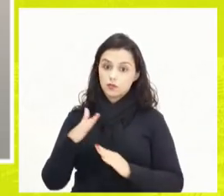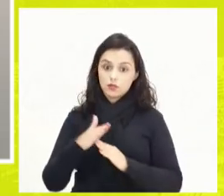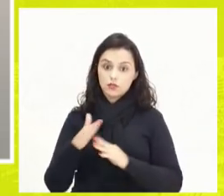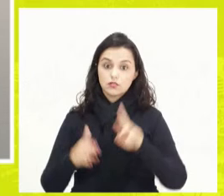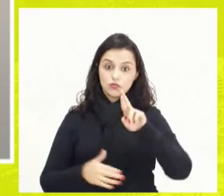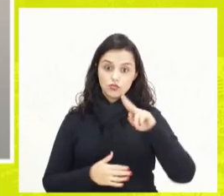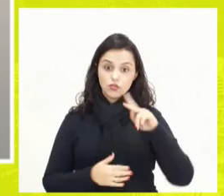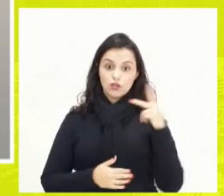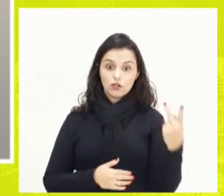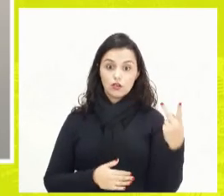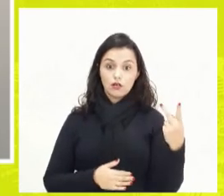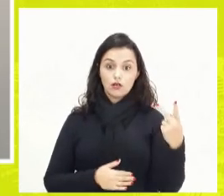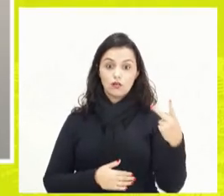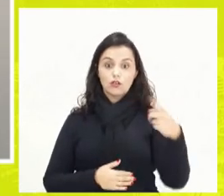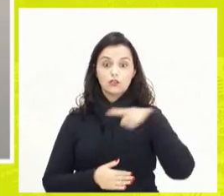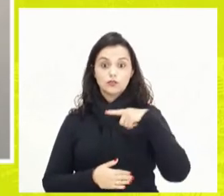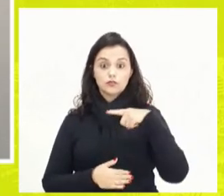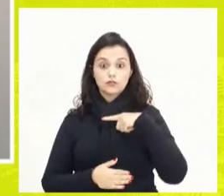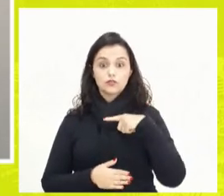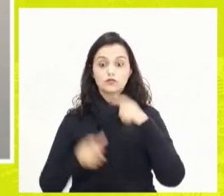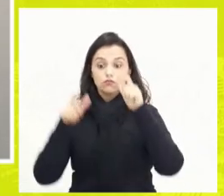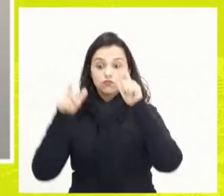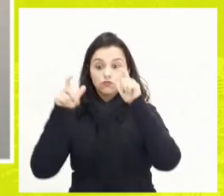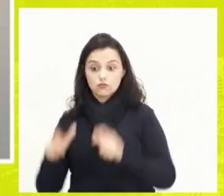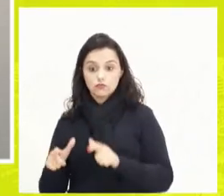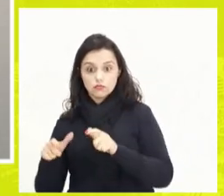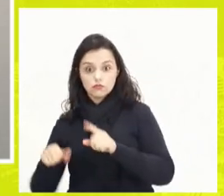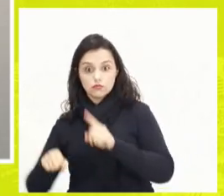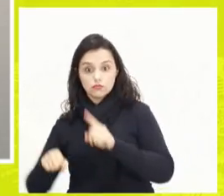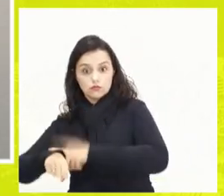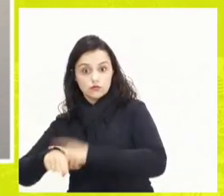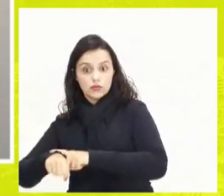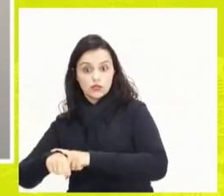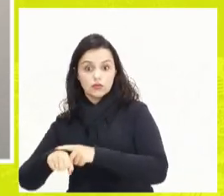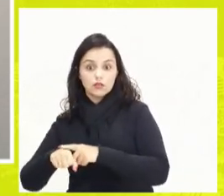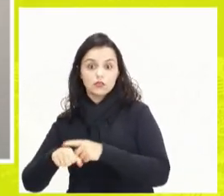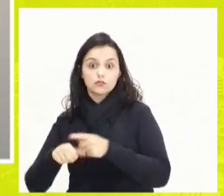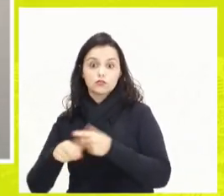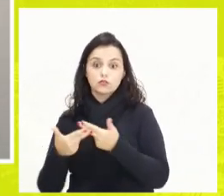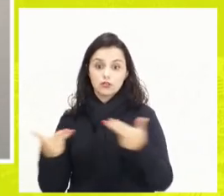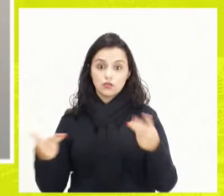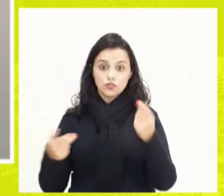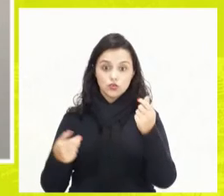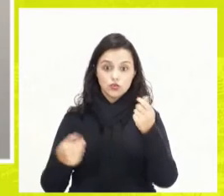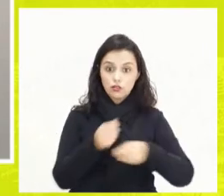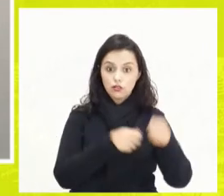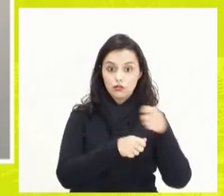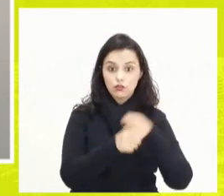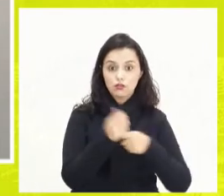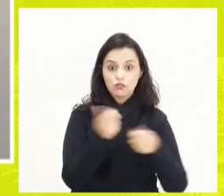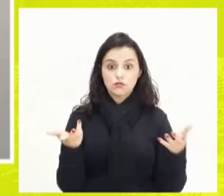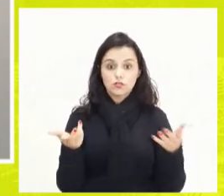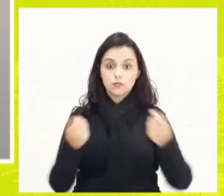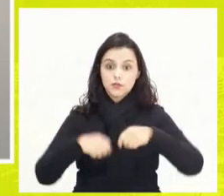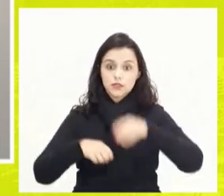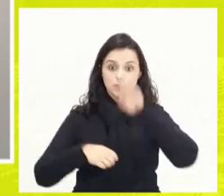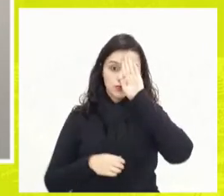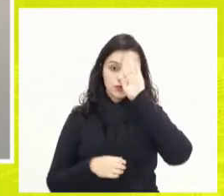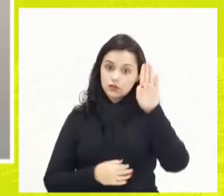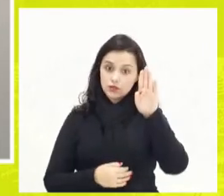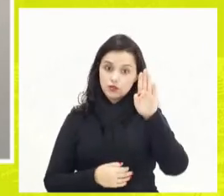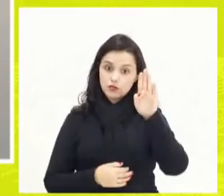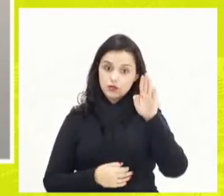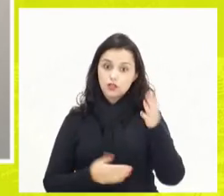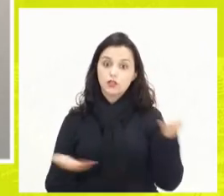human resources which are limited limited times limited space financial resources we must prioritize